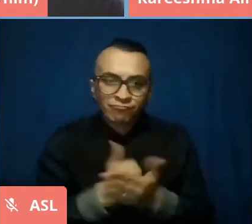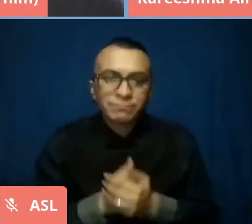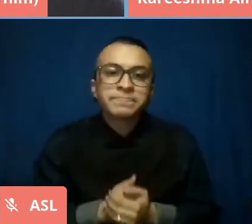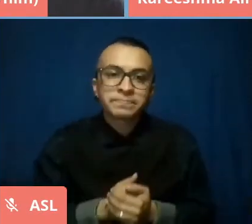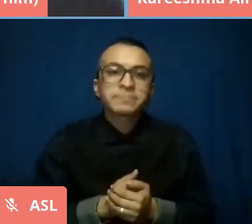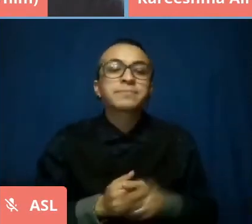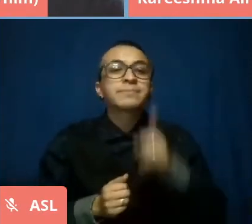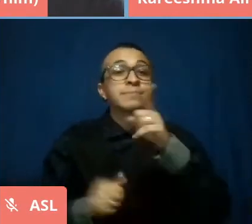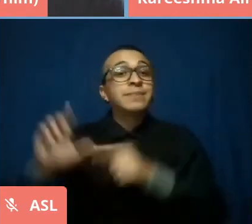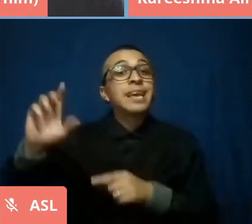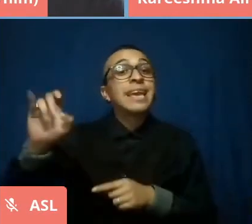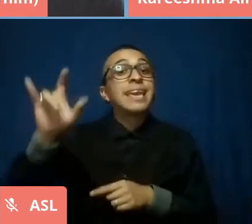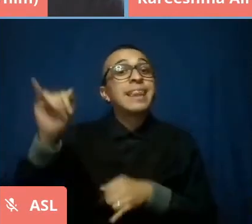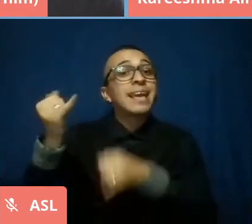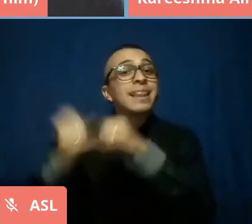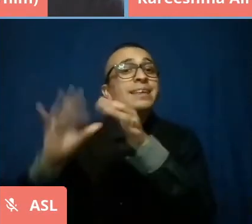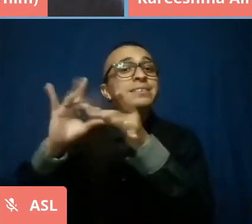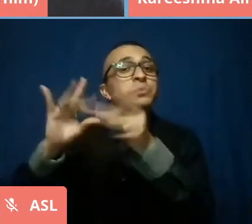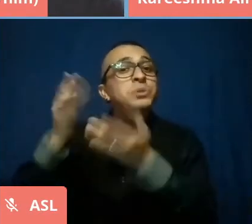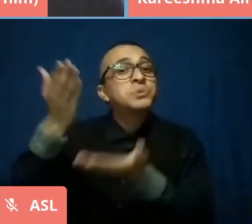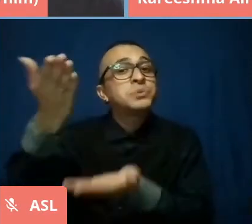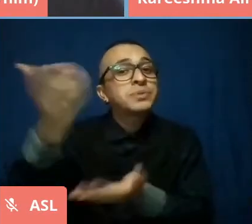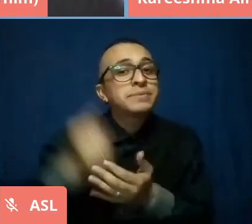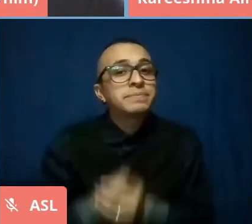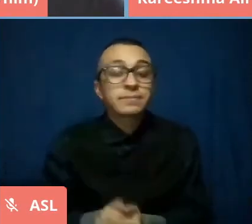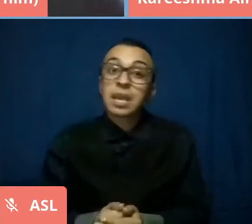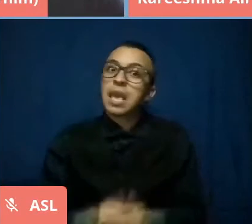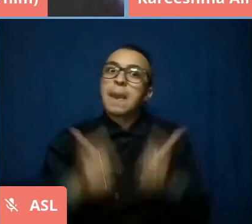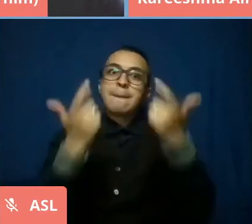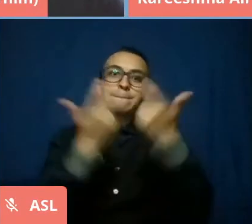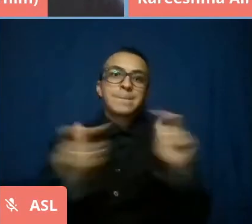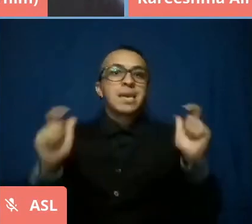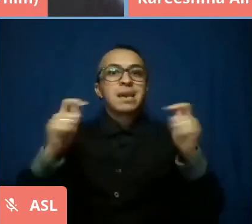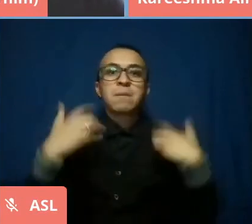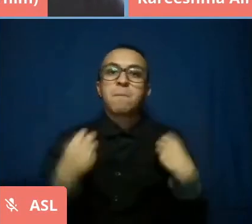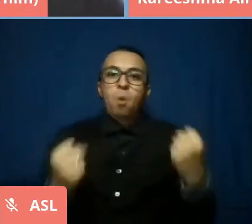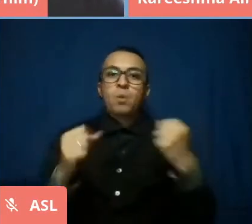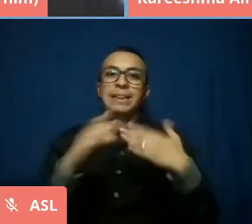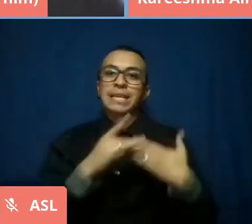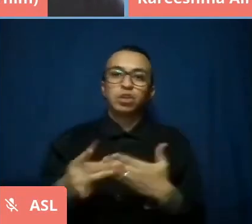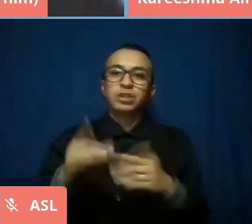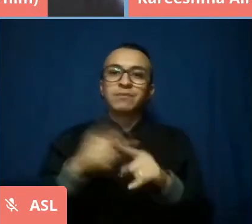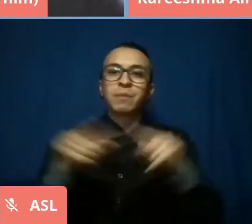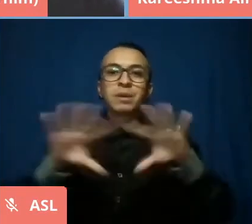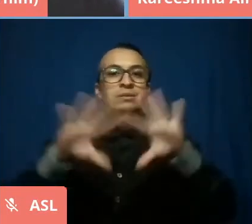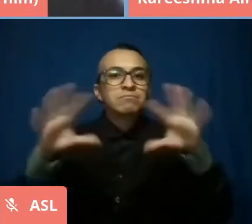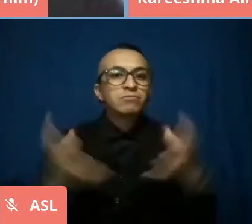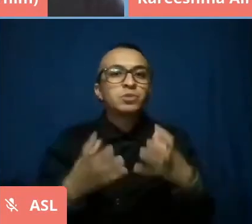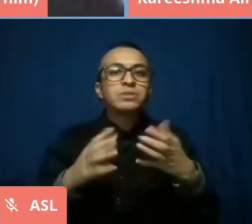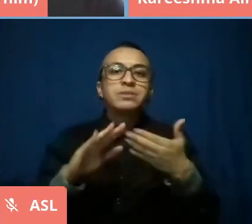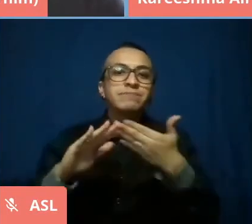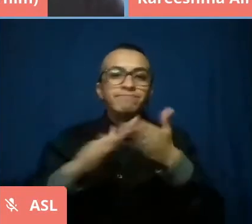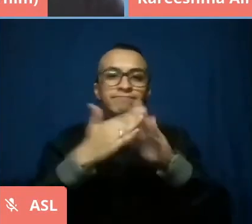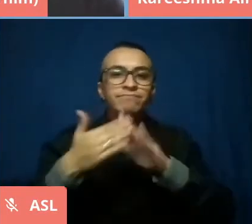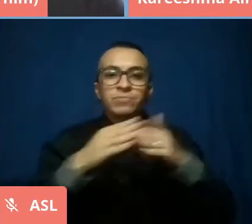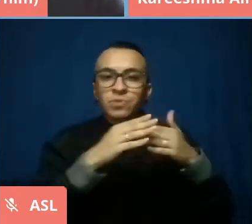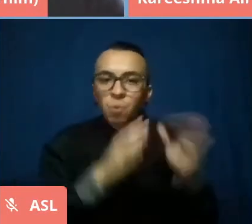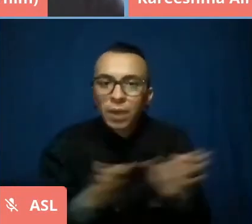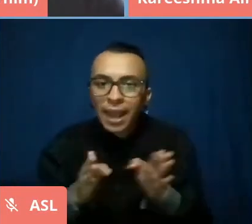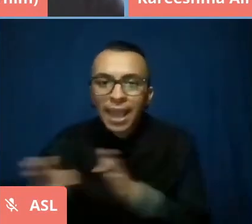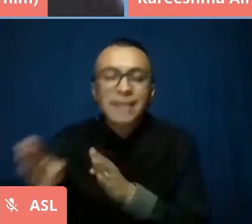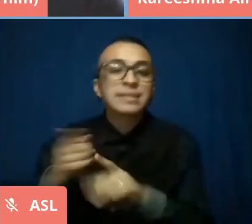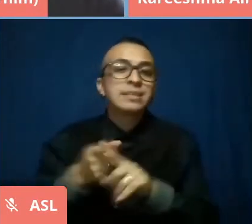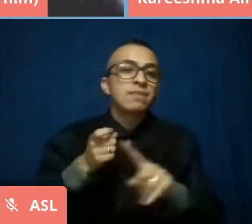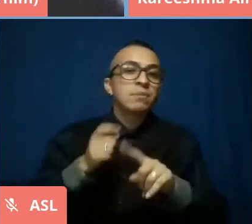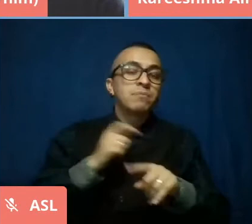And Eli Delardon, last word. Big, bold leadership from community organizing at the grassroots level to our leaders